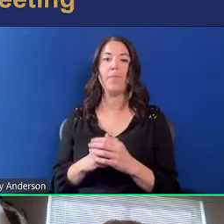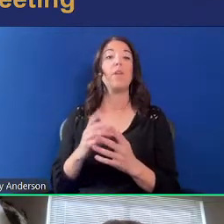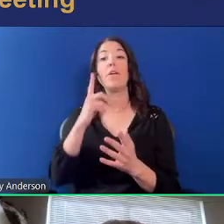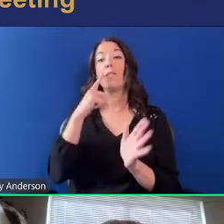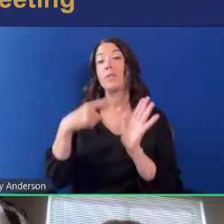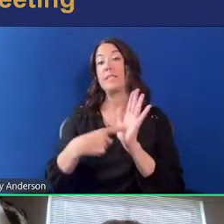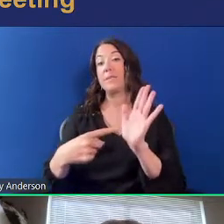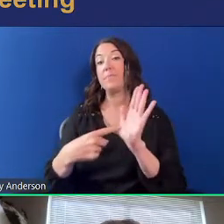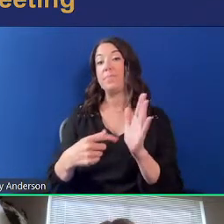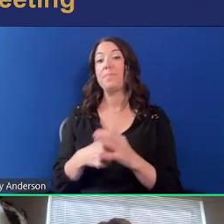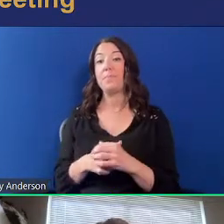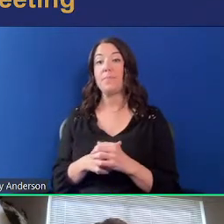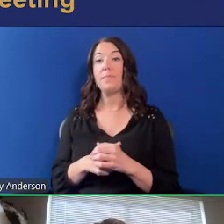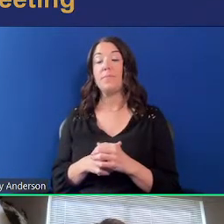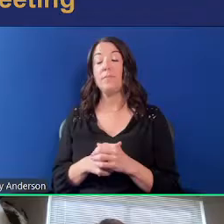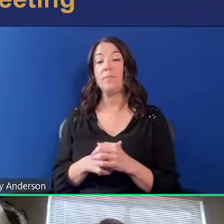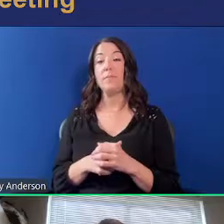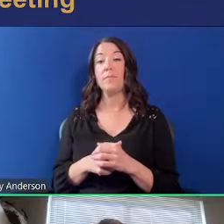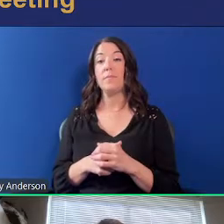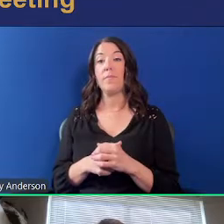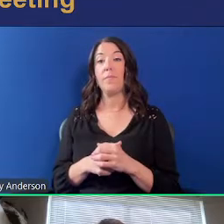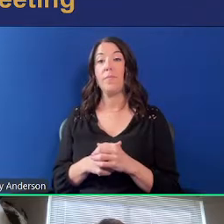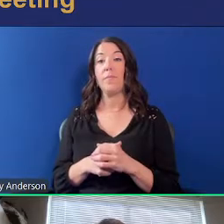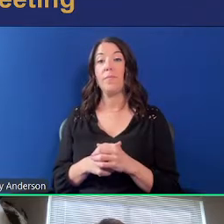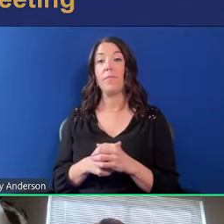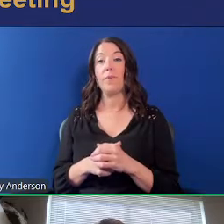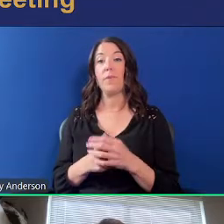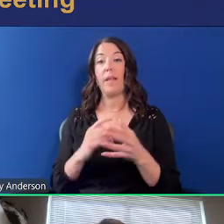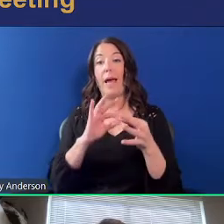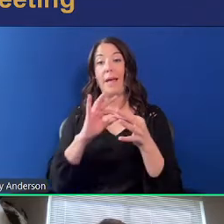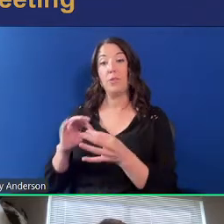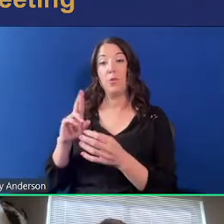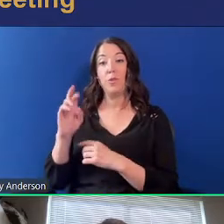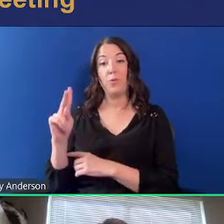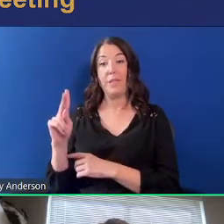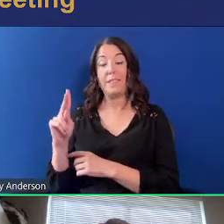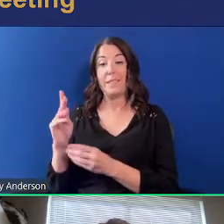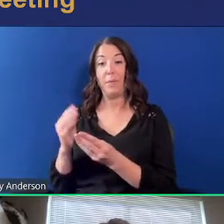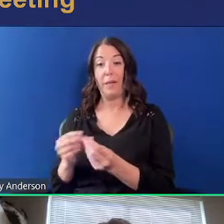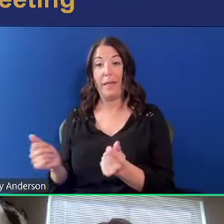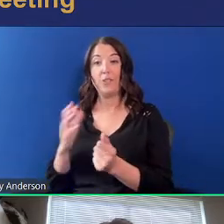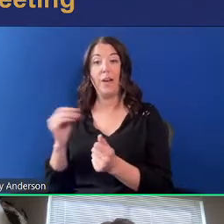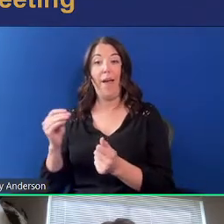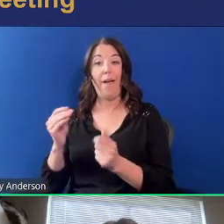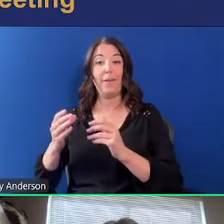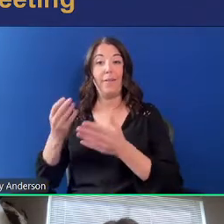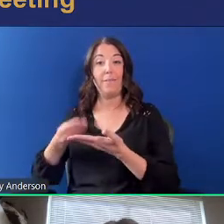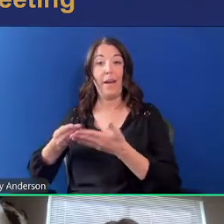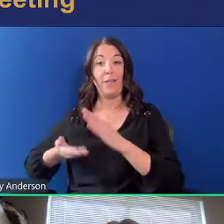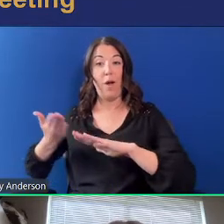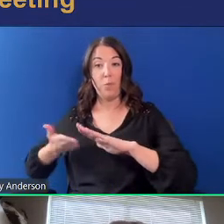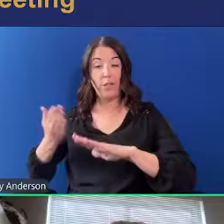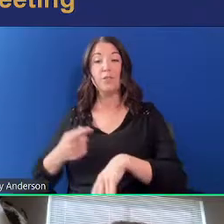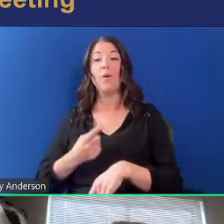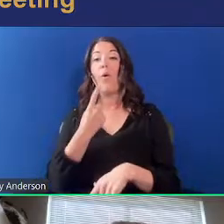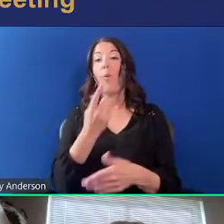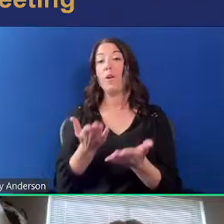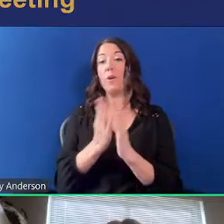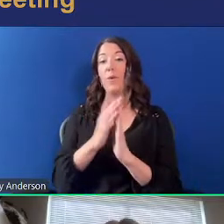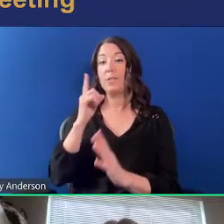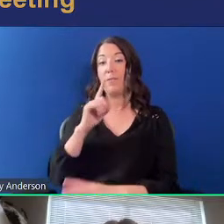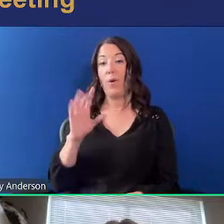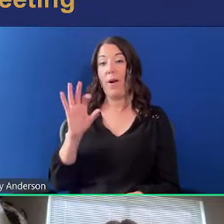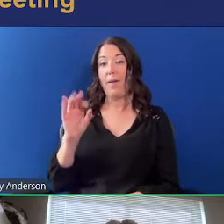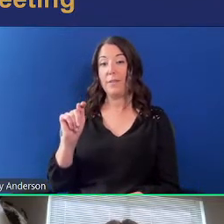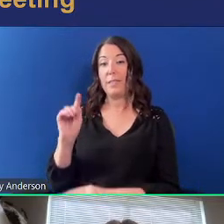example of one that has to do with risk mitigation and financial operations. One of the requests for an FTE is related